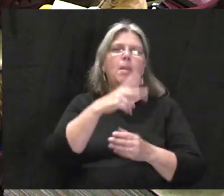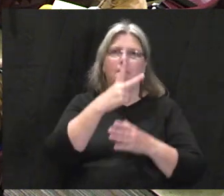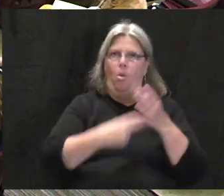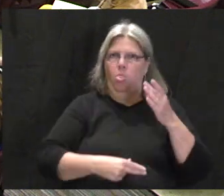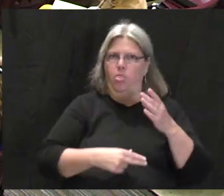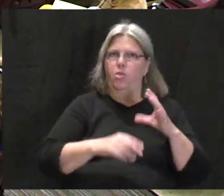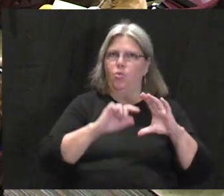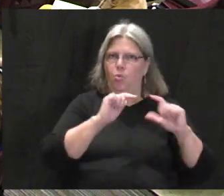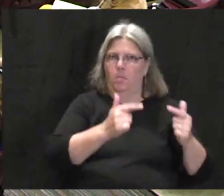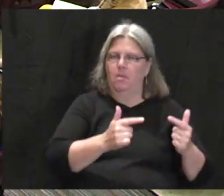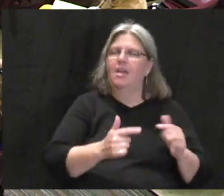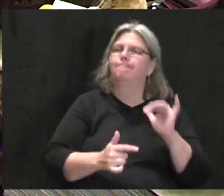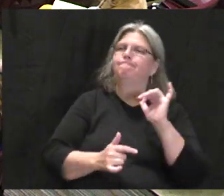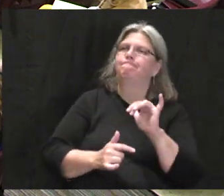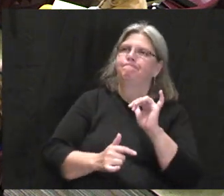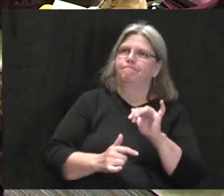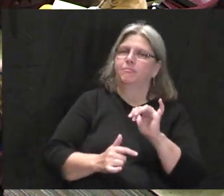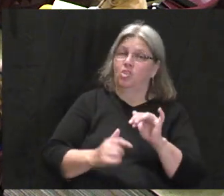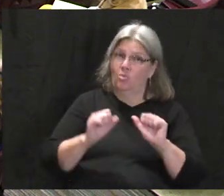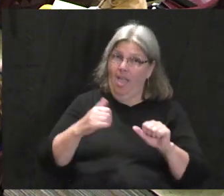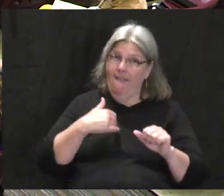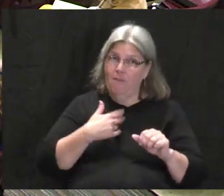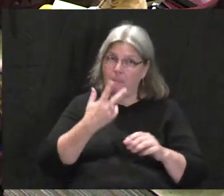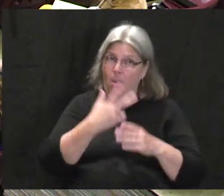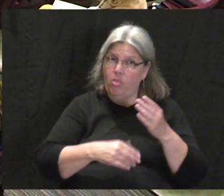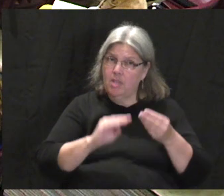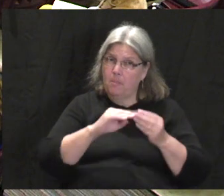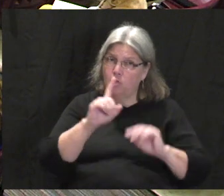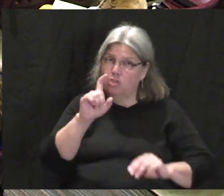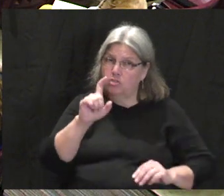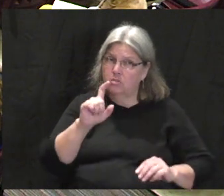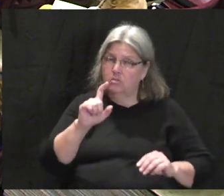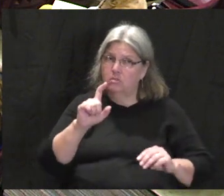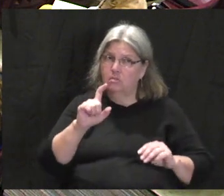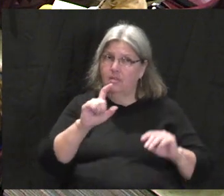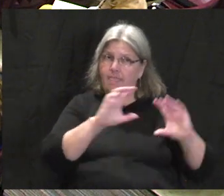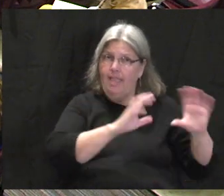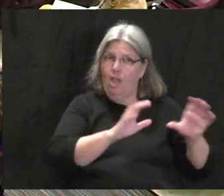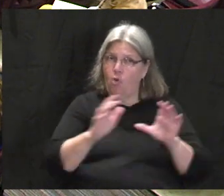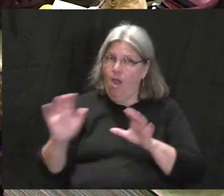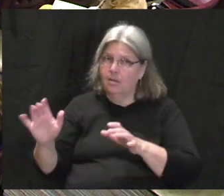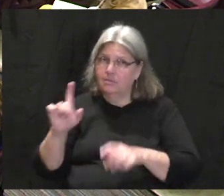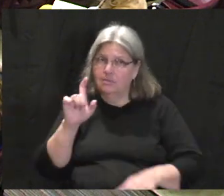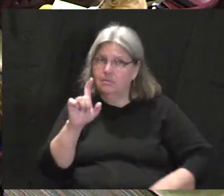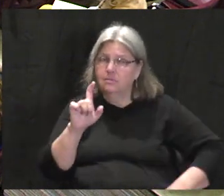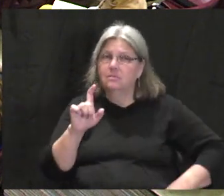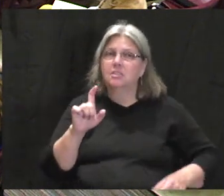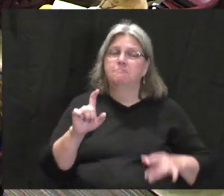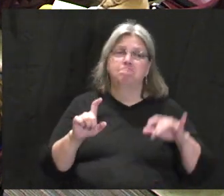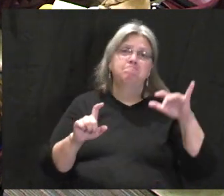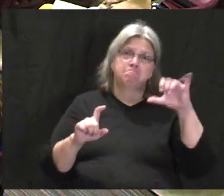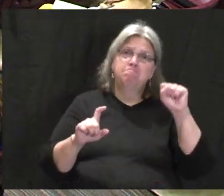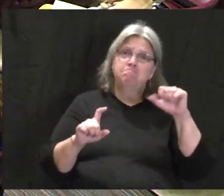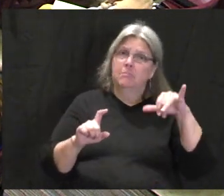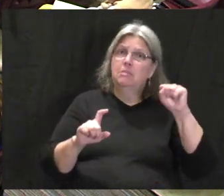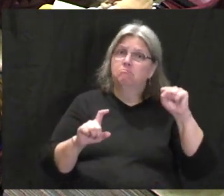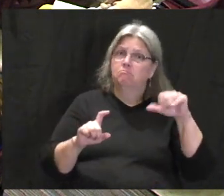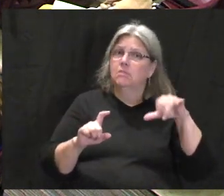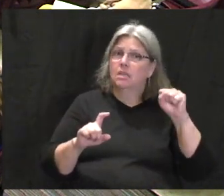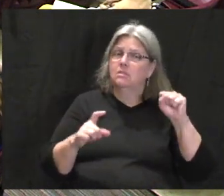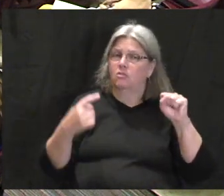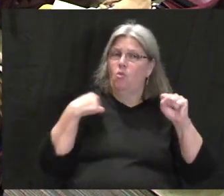bars. Yeah. do you have those numbers categorized? Yes, we have